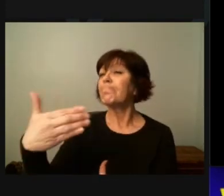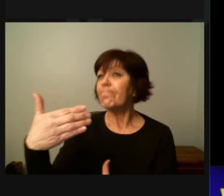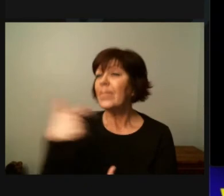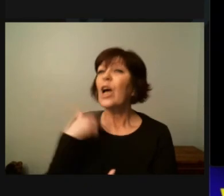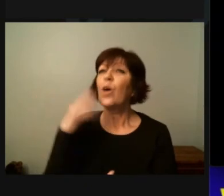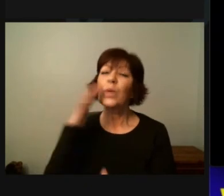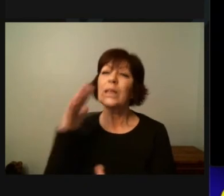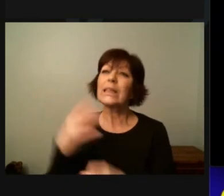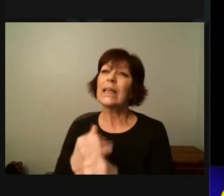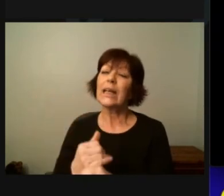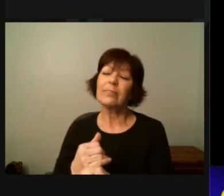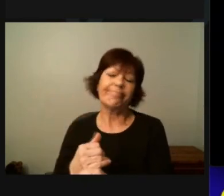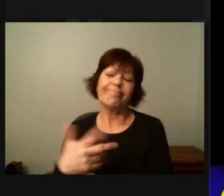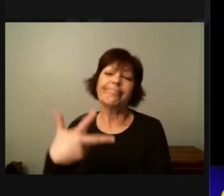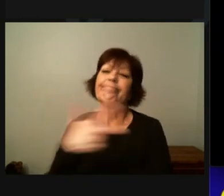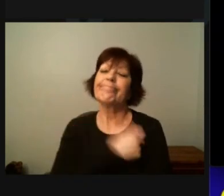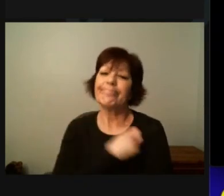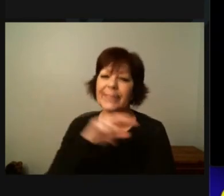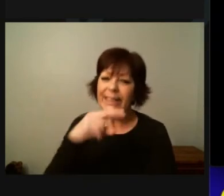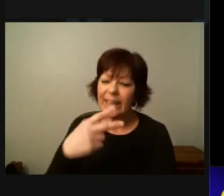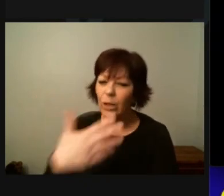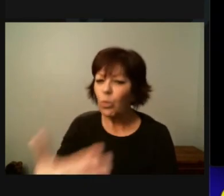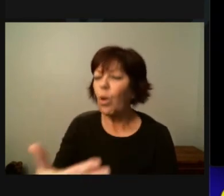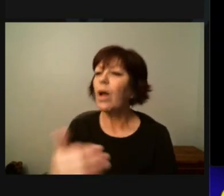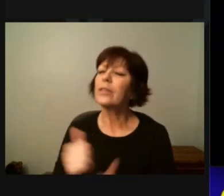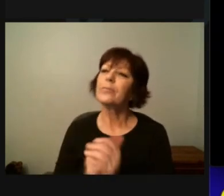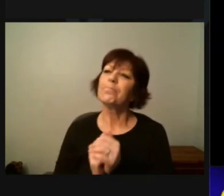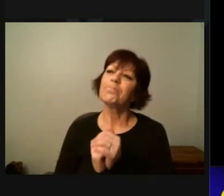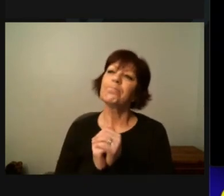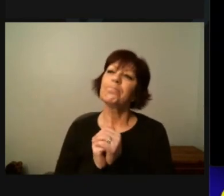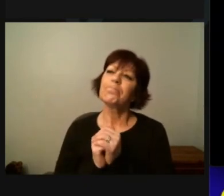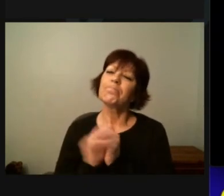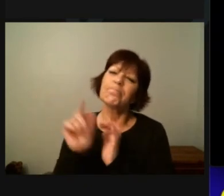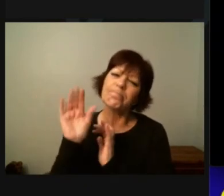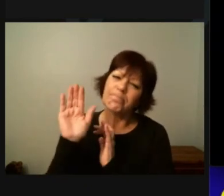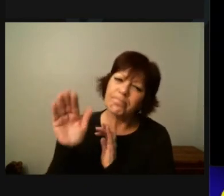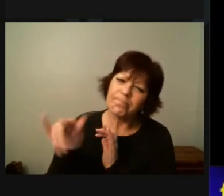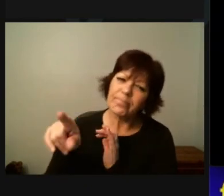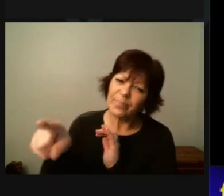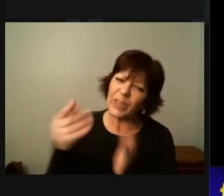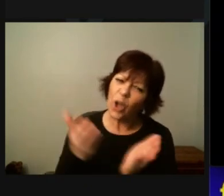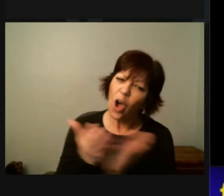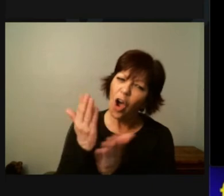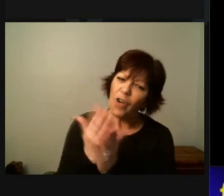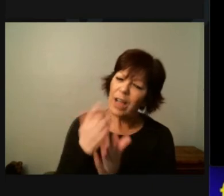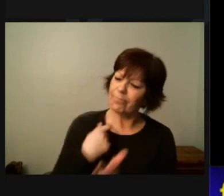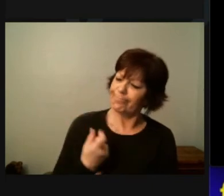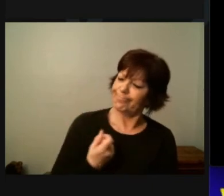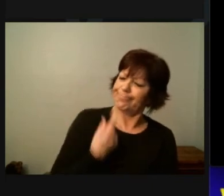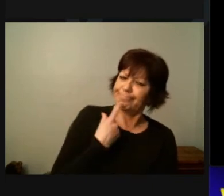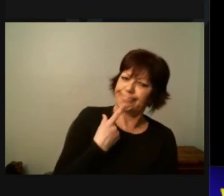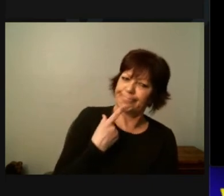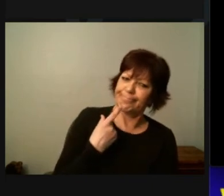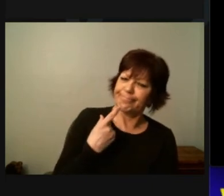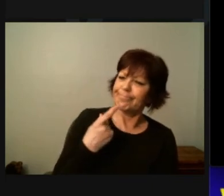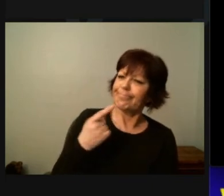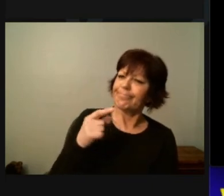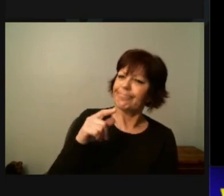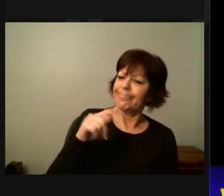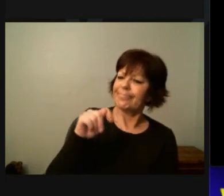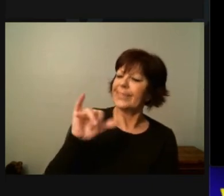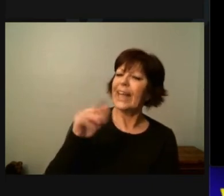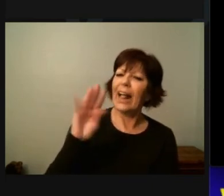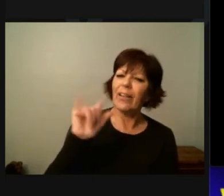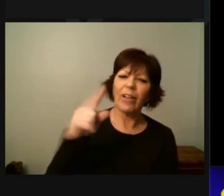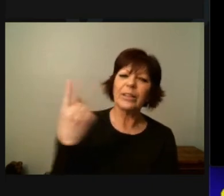get, or 3 weeks from now, I'm going to get my second vaccine. Is it okay for me to take something for the